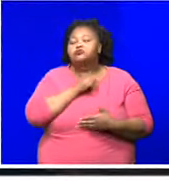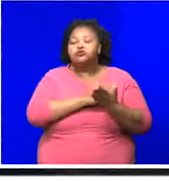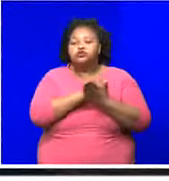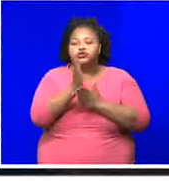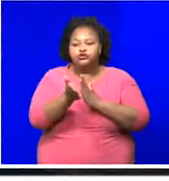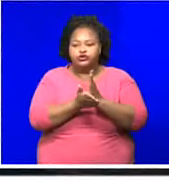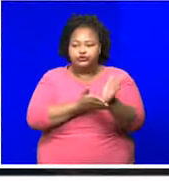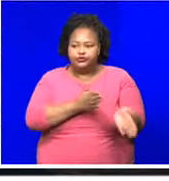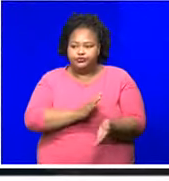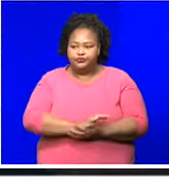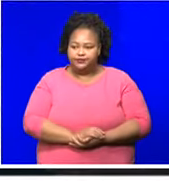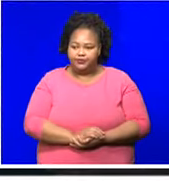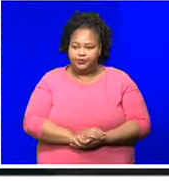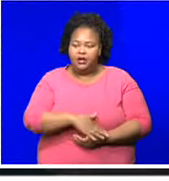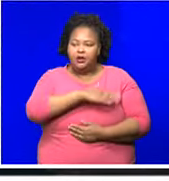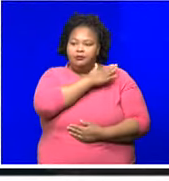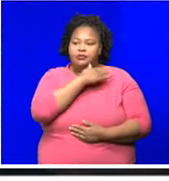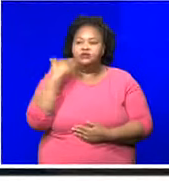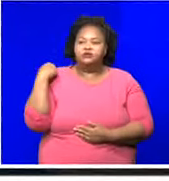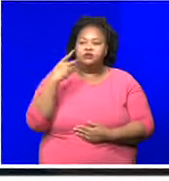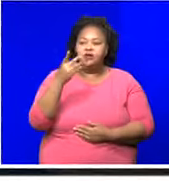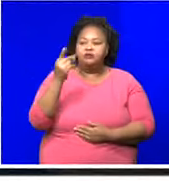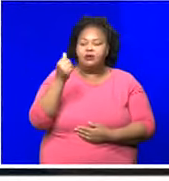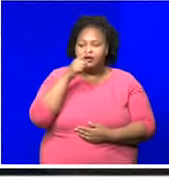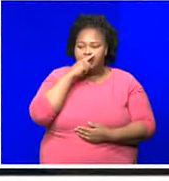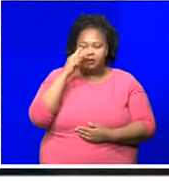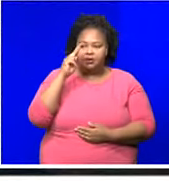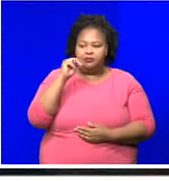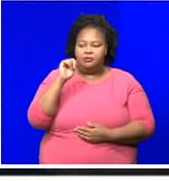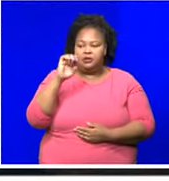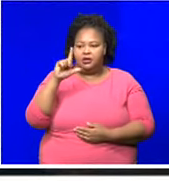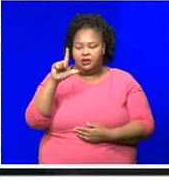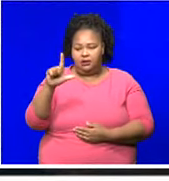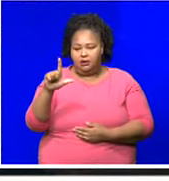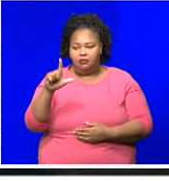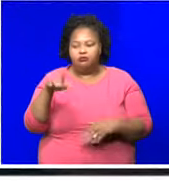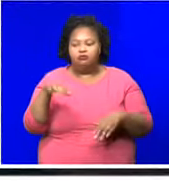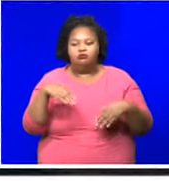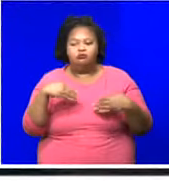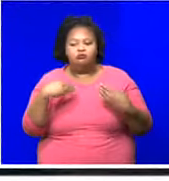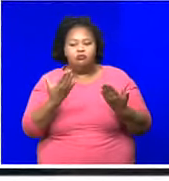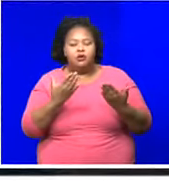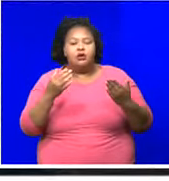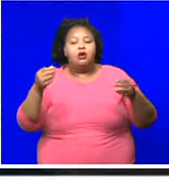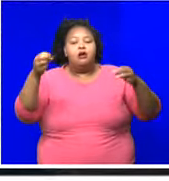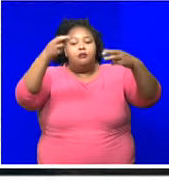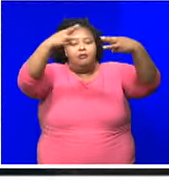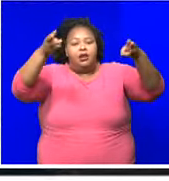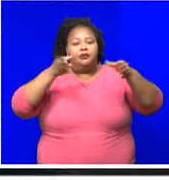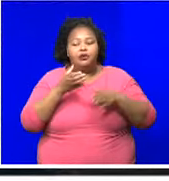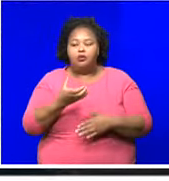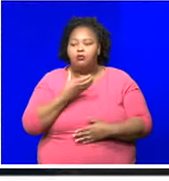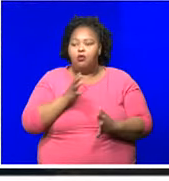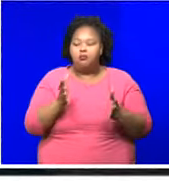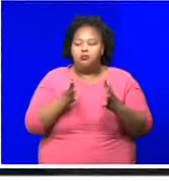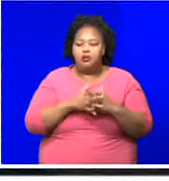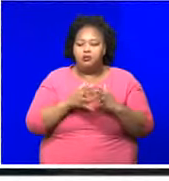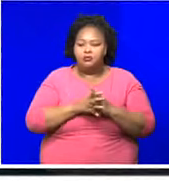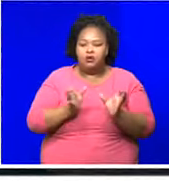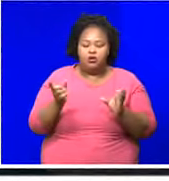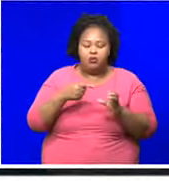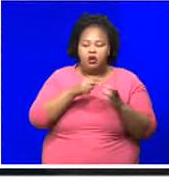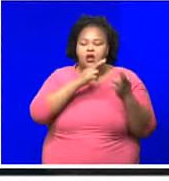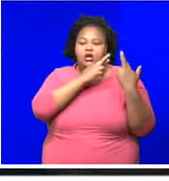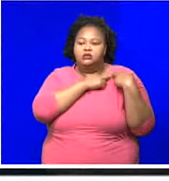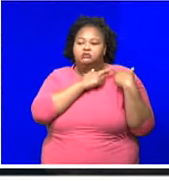The news in detail. The Minister of Finance, Neil Reichenberg, has presented before the Senate Finance Portfolio Committee the Reinsurance Bill